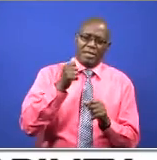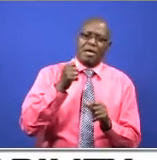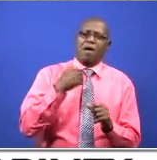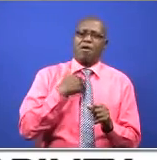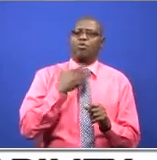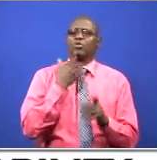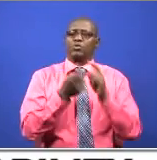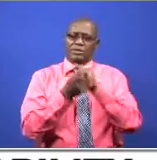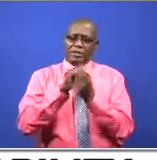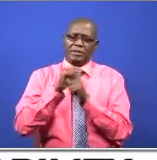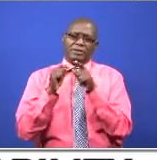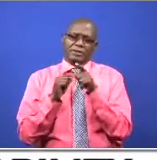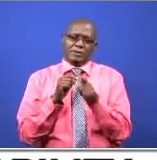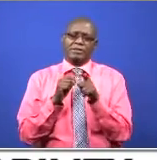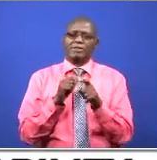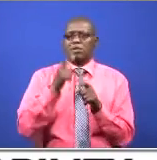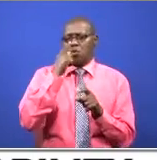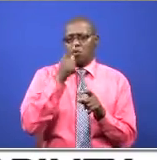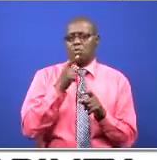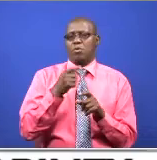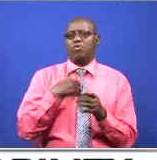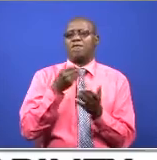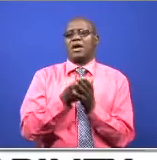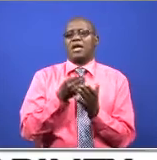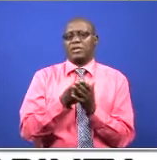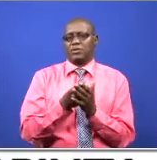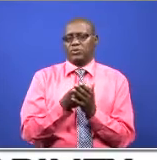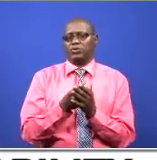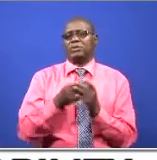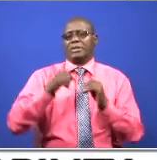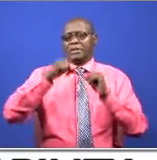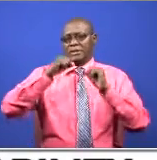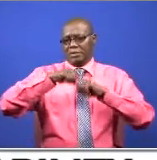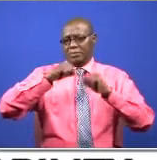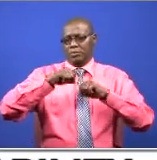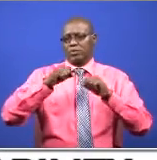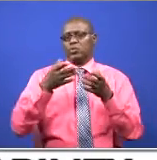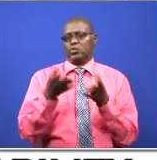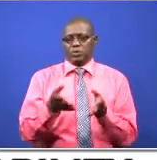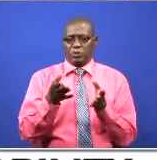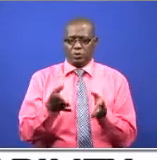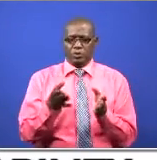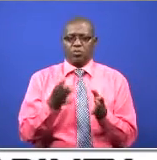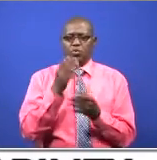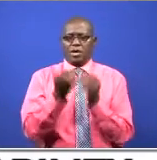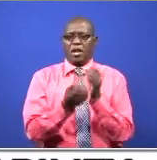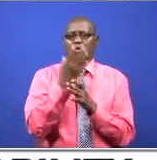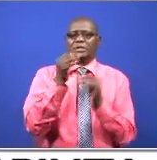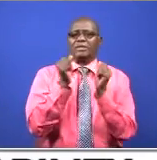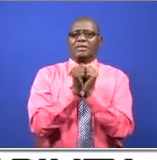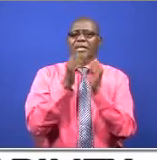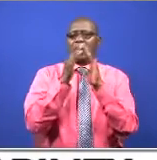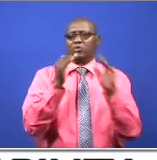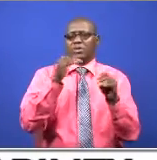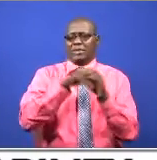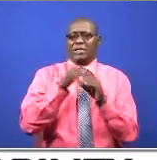signed deals, financial deals. We have the expertise of construction. Today we launched 10 houses in Nakuru.